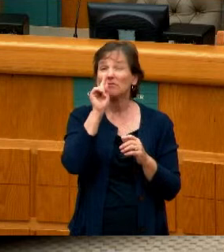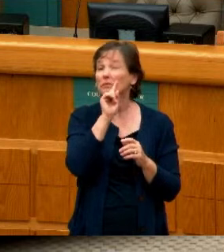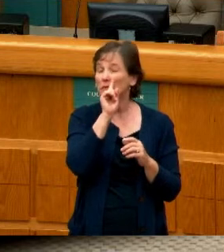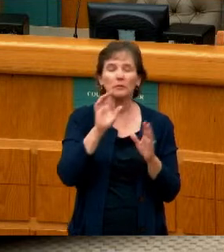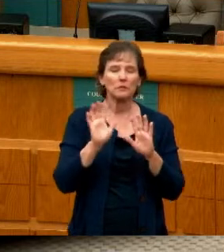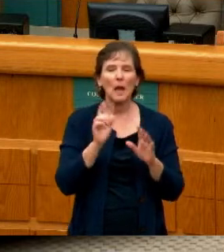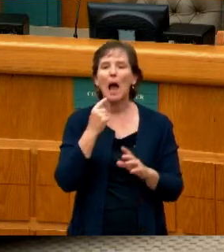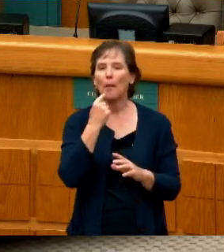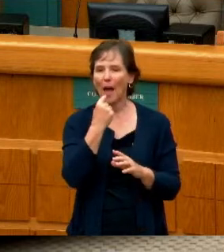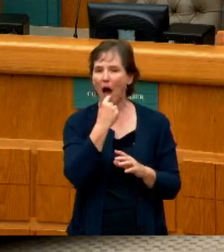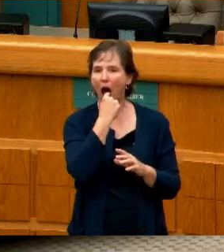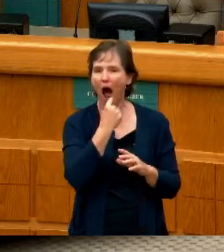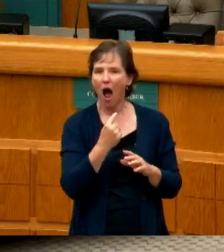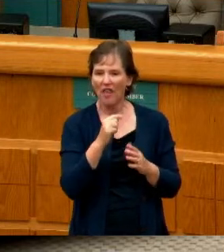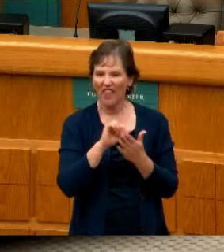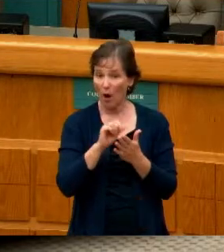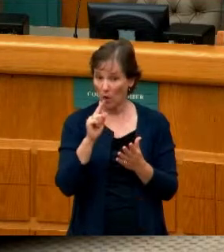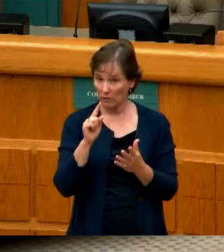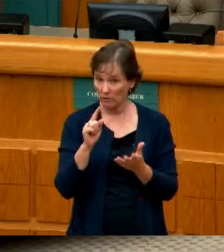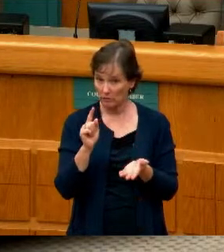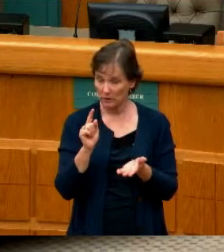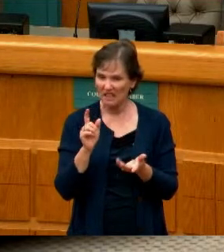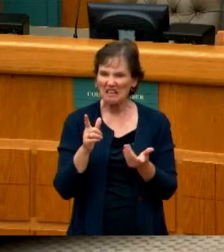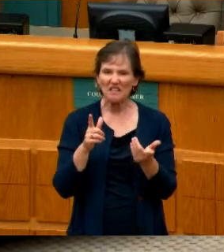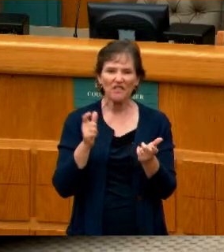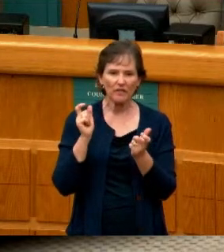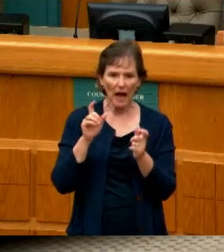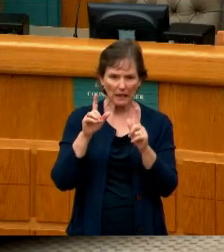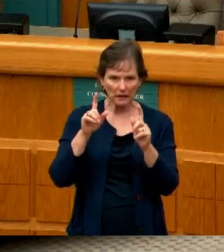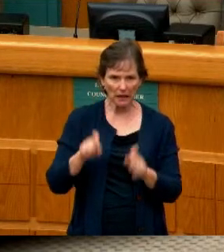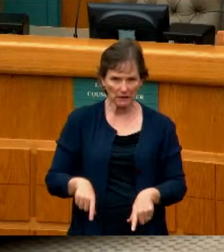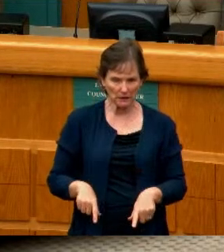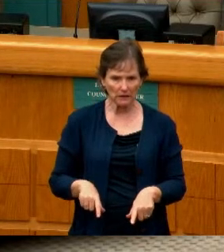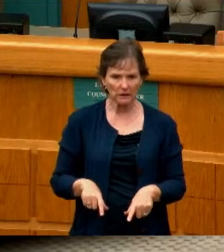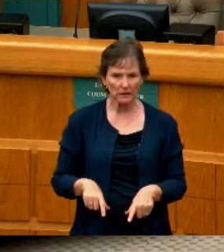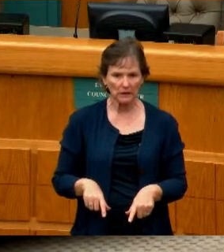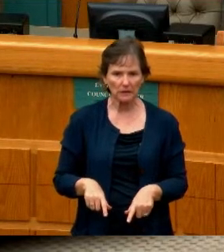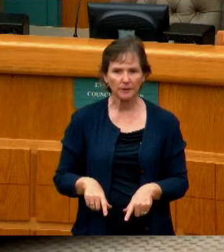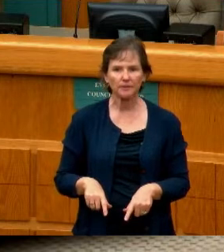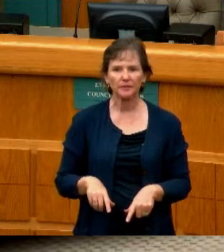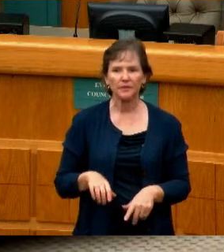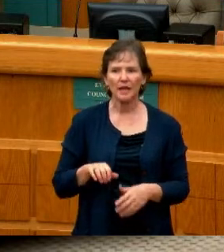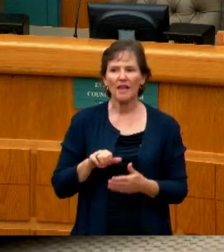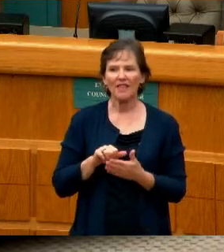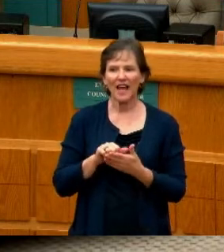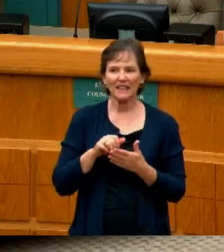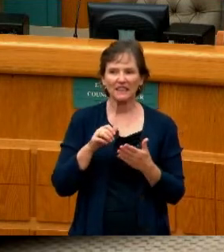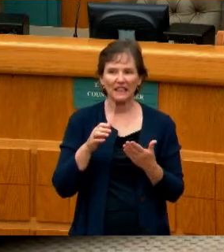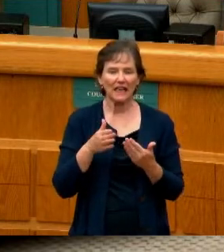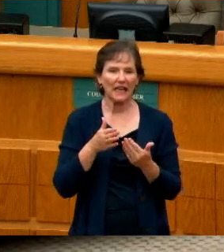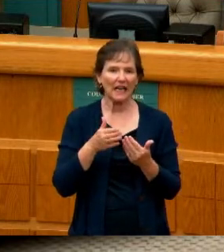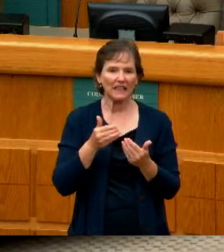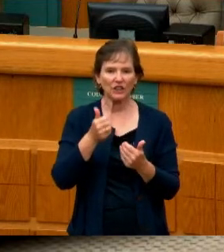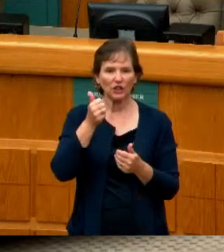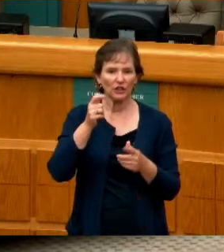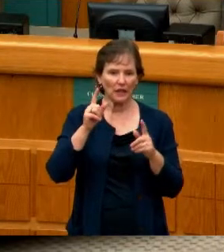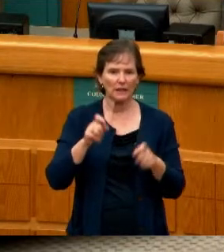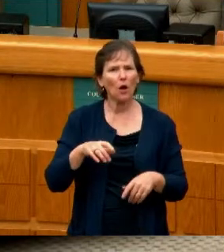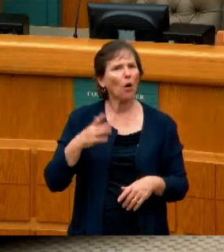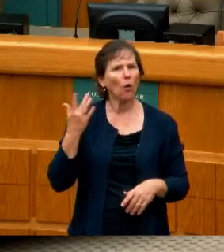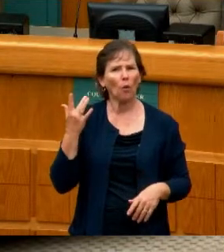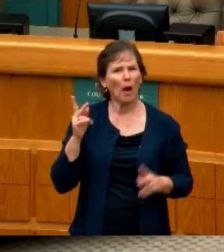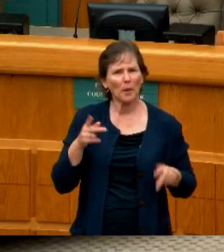no appointment is required. It's done by a mouth swab. Let me tell you, that's the better one,